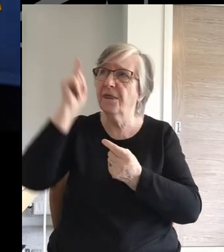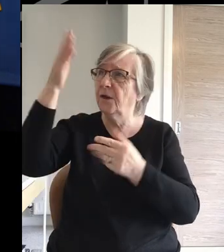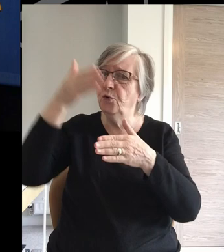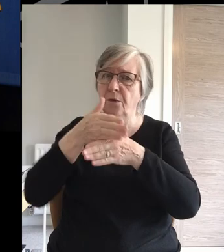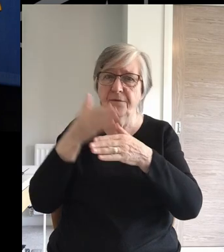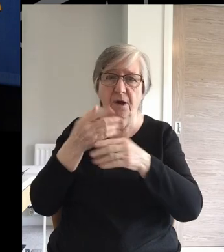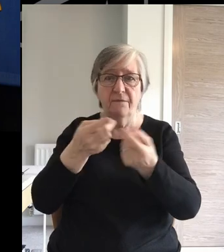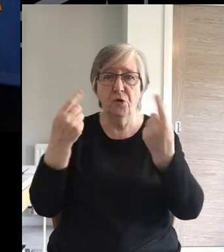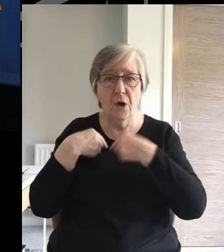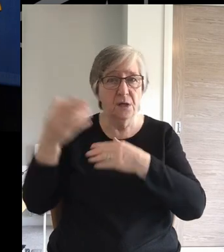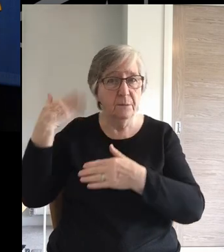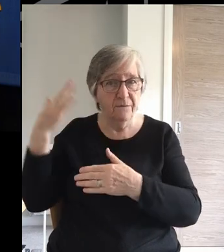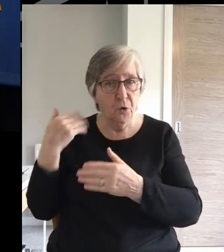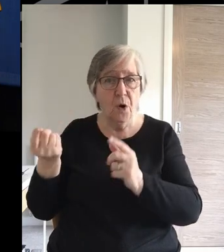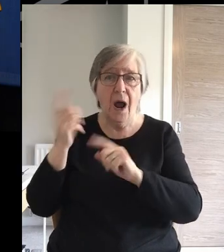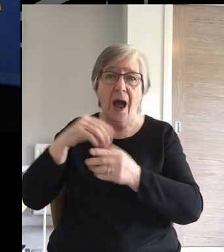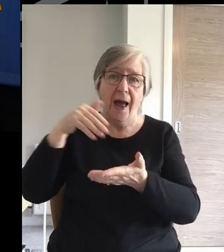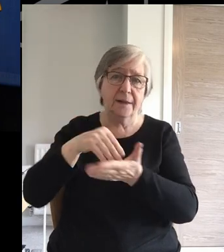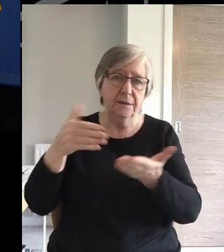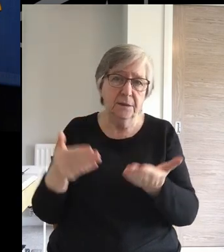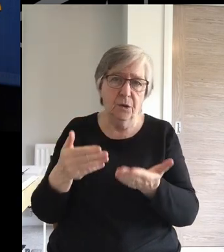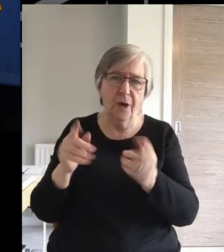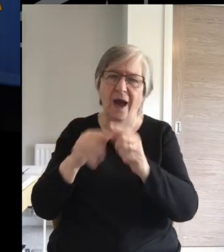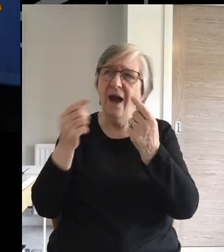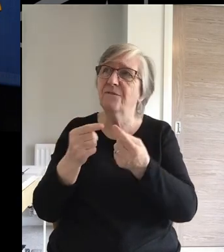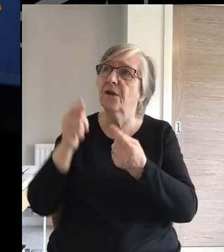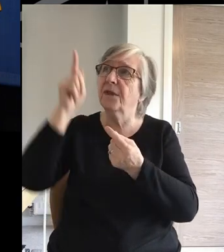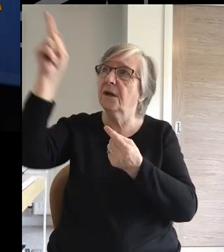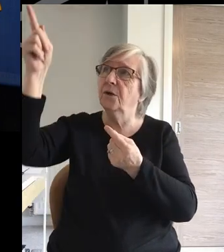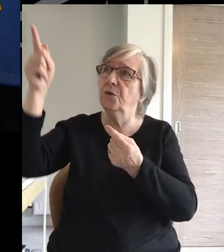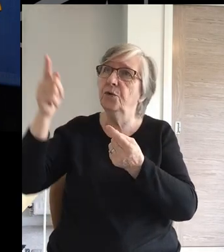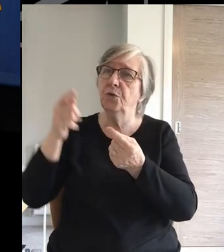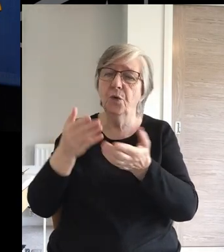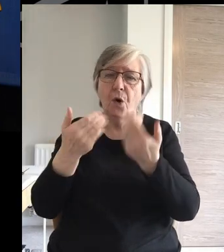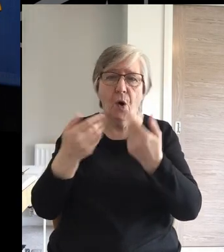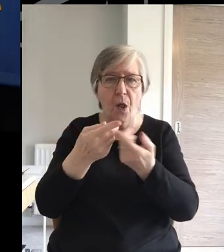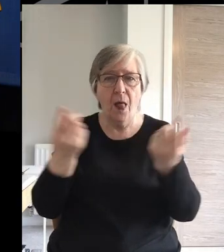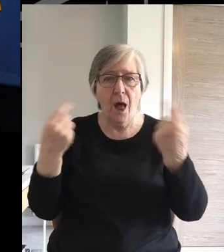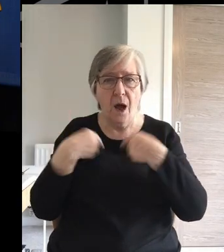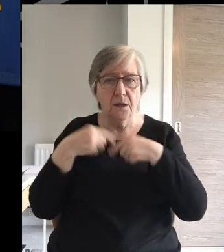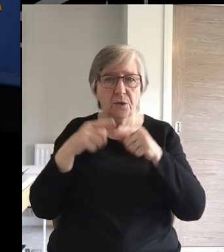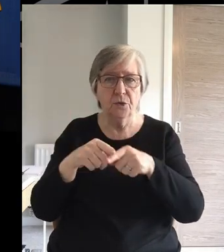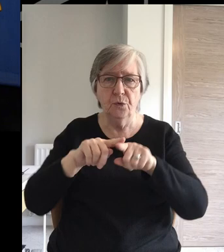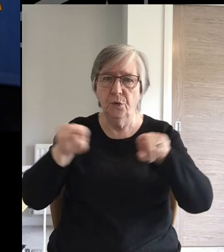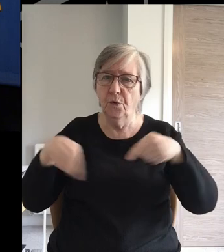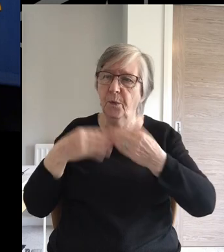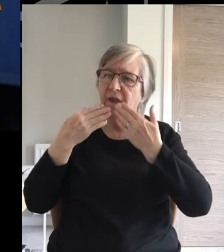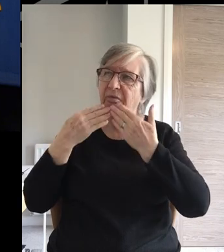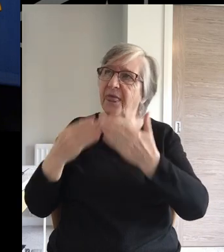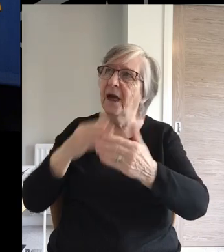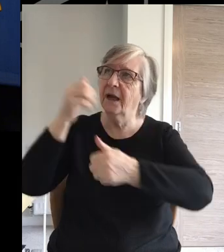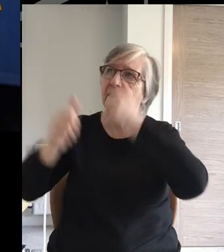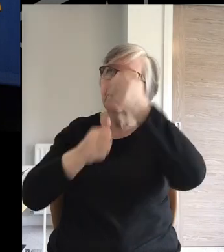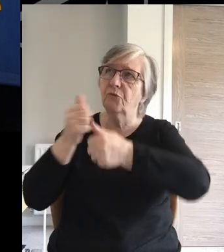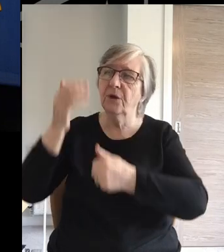all you are doing in our lives, for all that you hold before us and call us to, we give you our thanks and our praise.